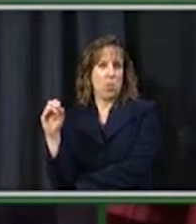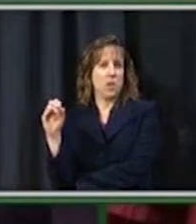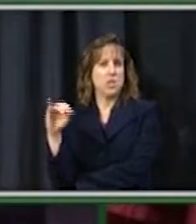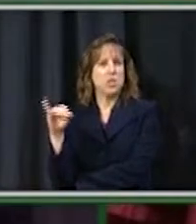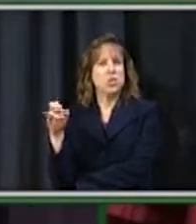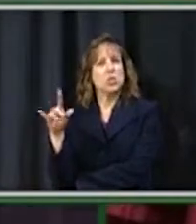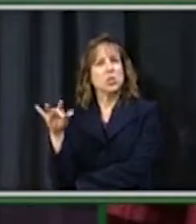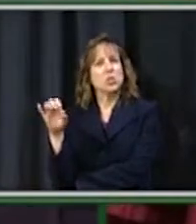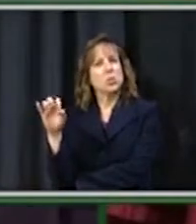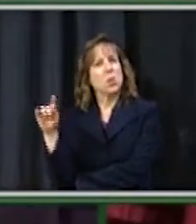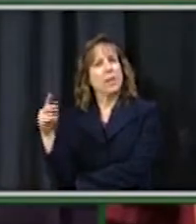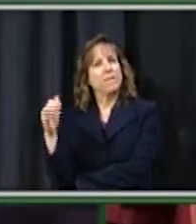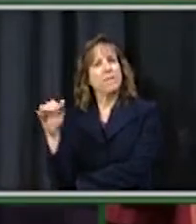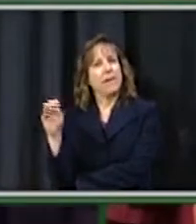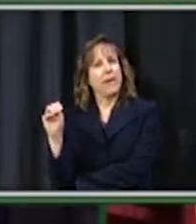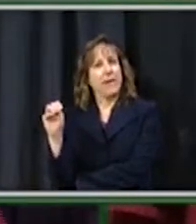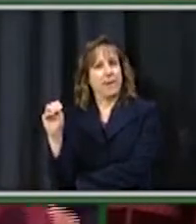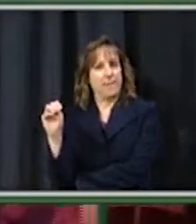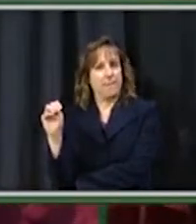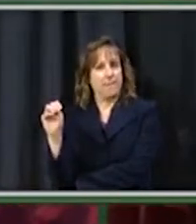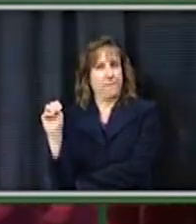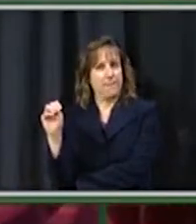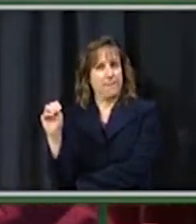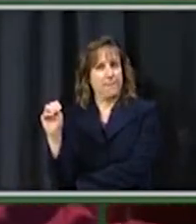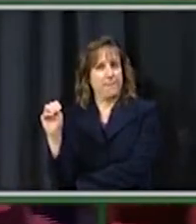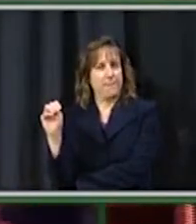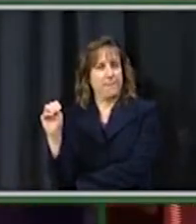Julie Pham.